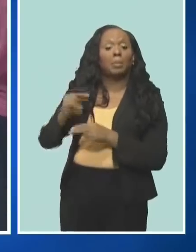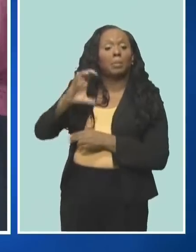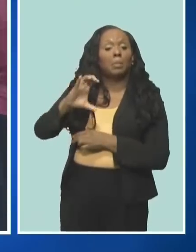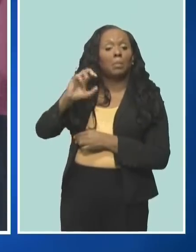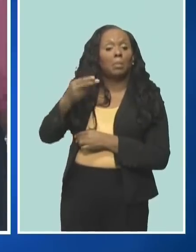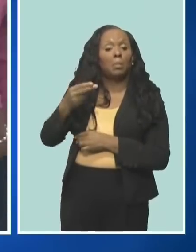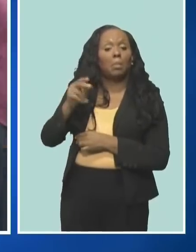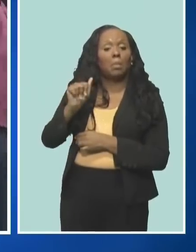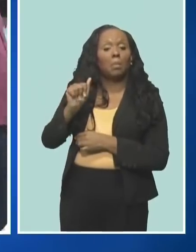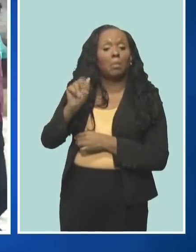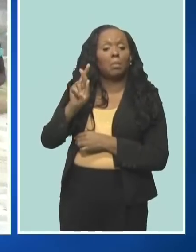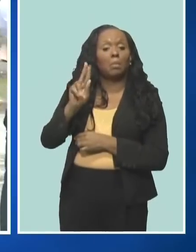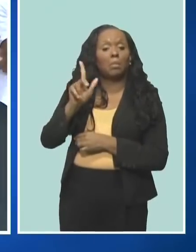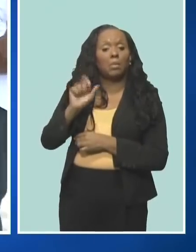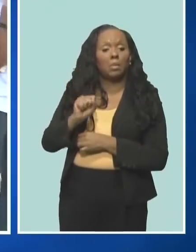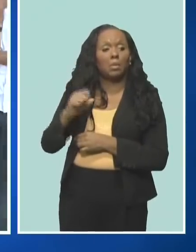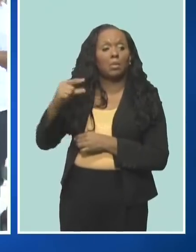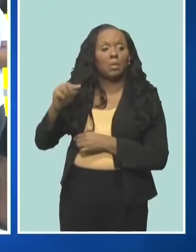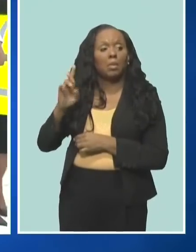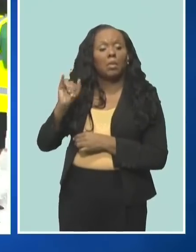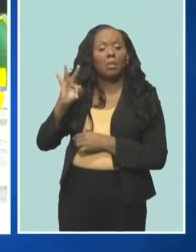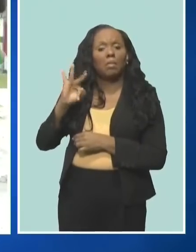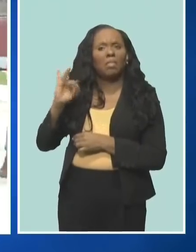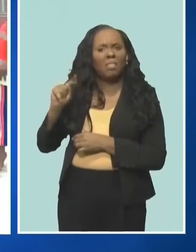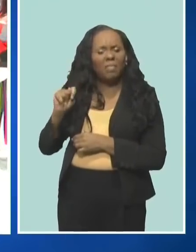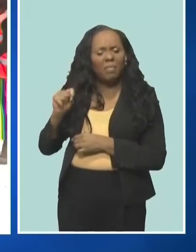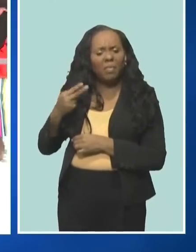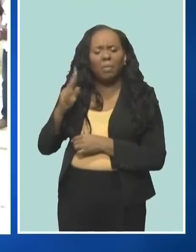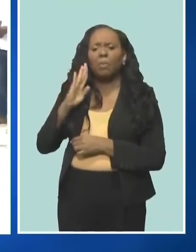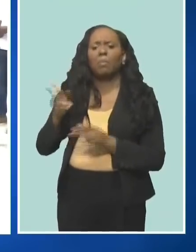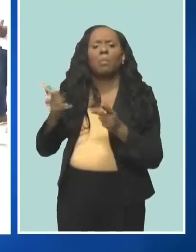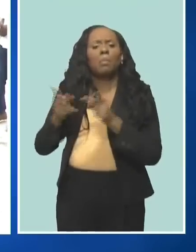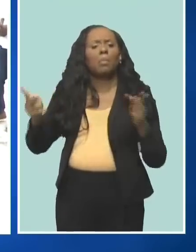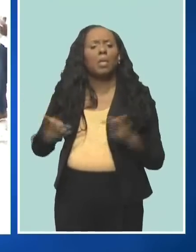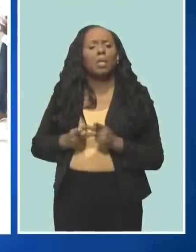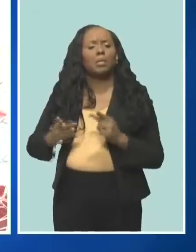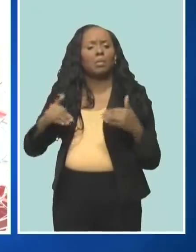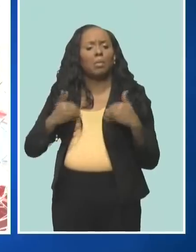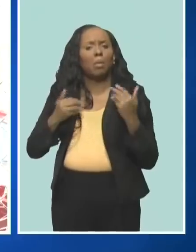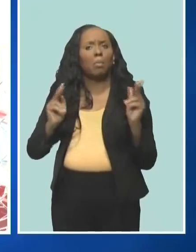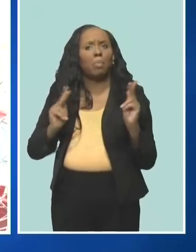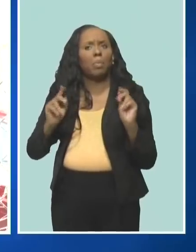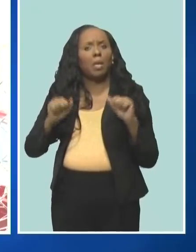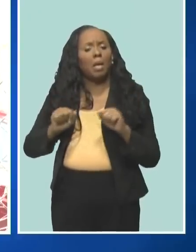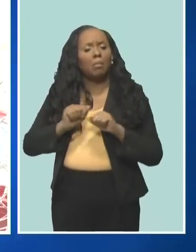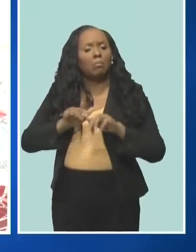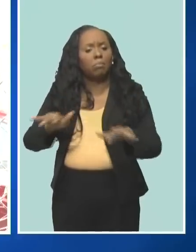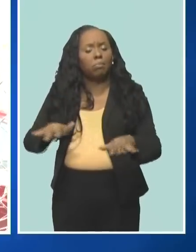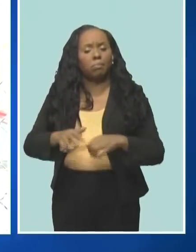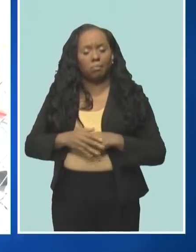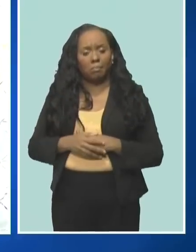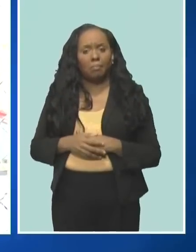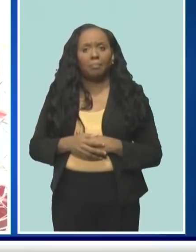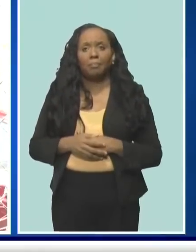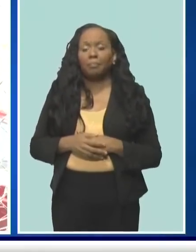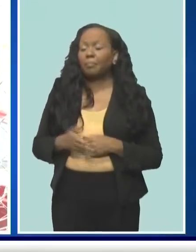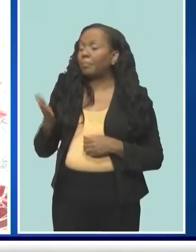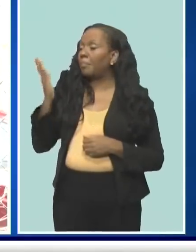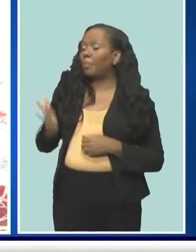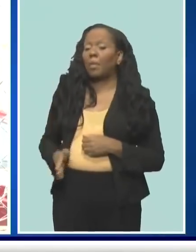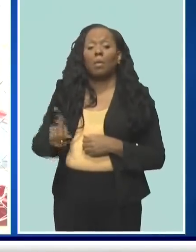be another oasis in the city for the youth. They need to have a facility that our young